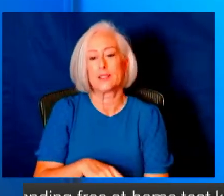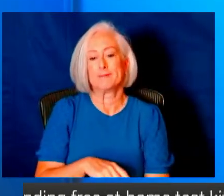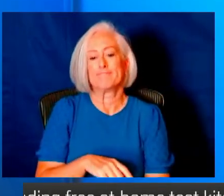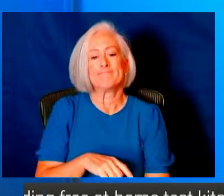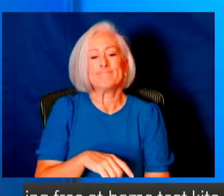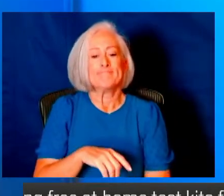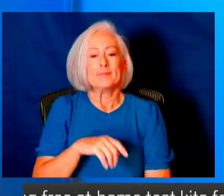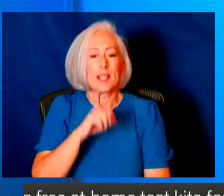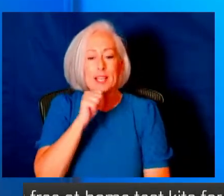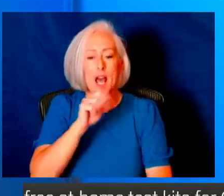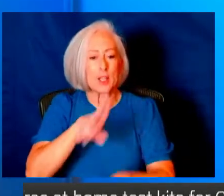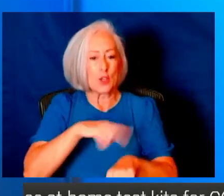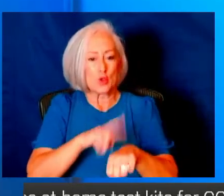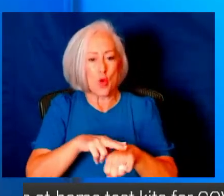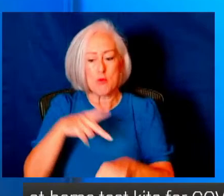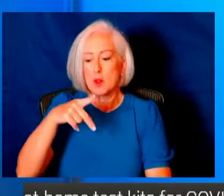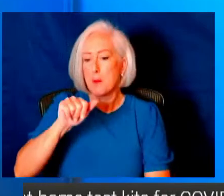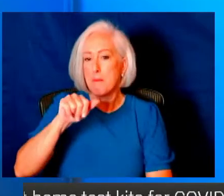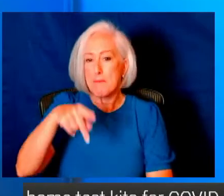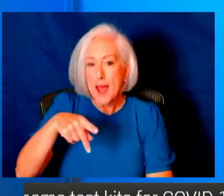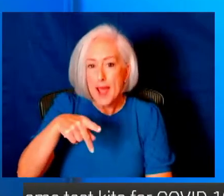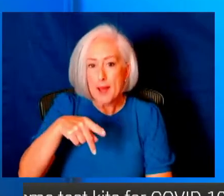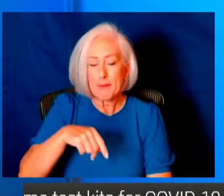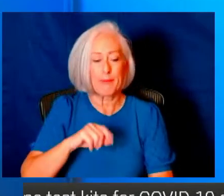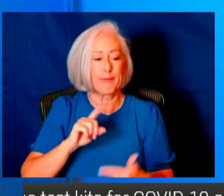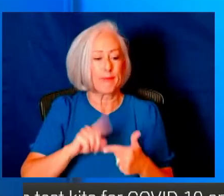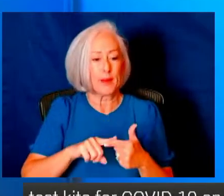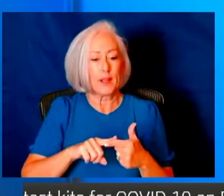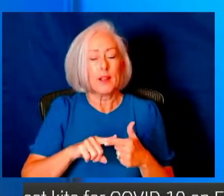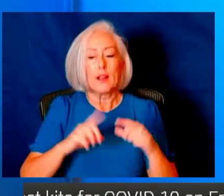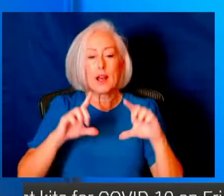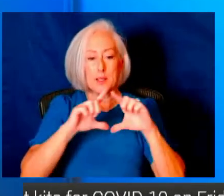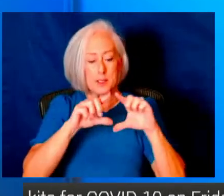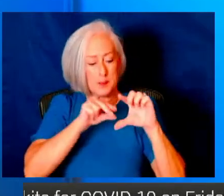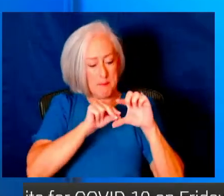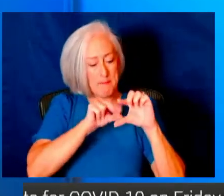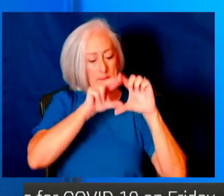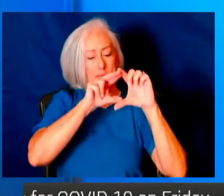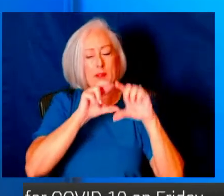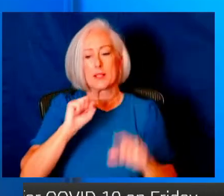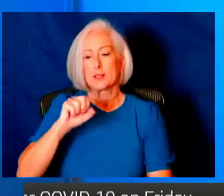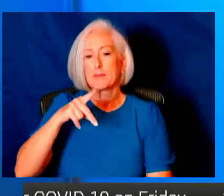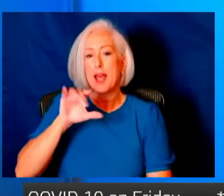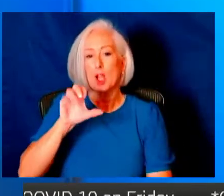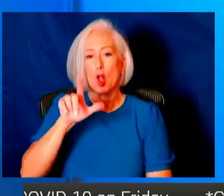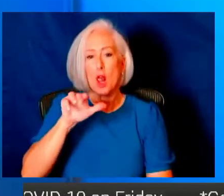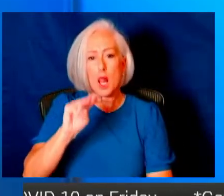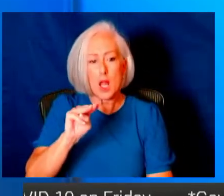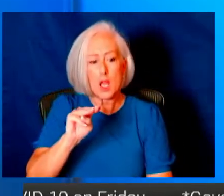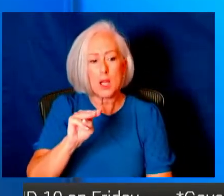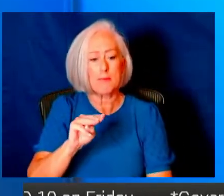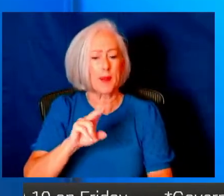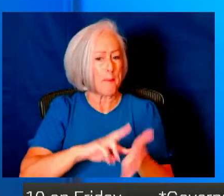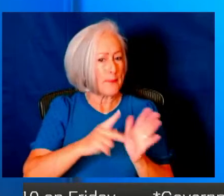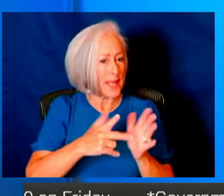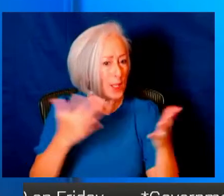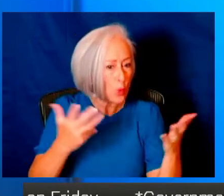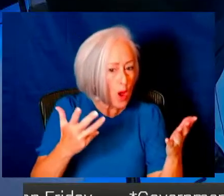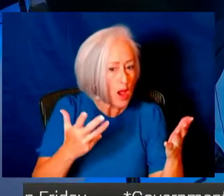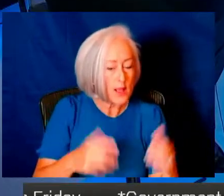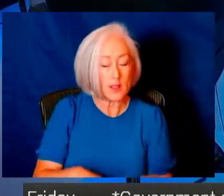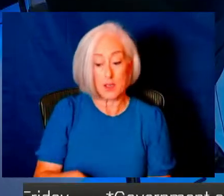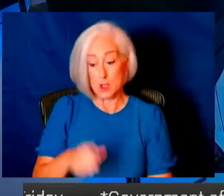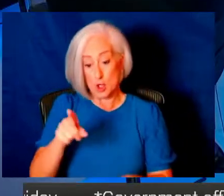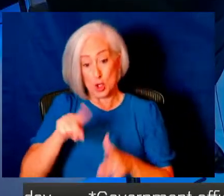how it feels when you begin your period, and here's how you can talk to your daughters or your nieces about it.